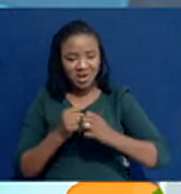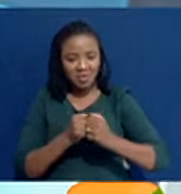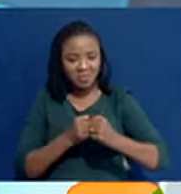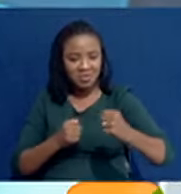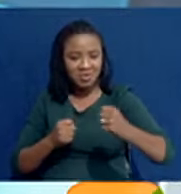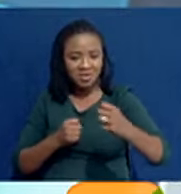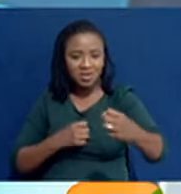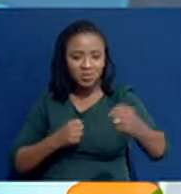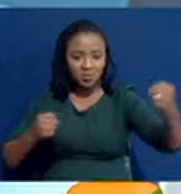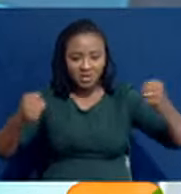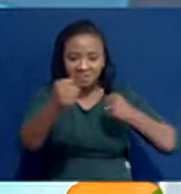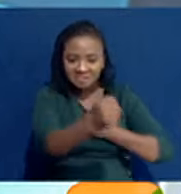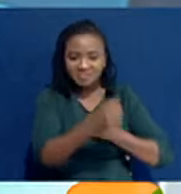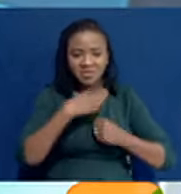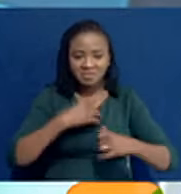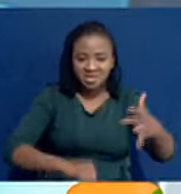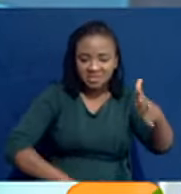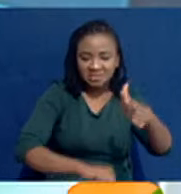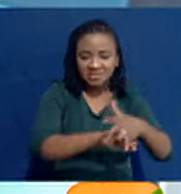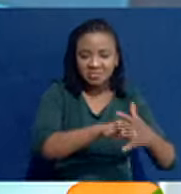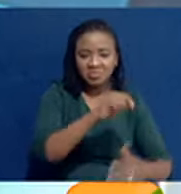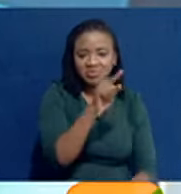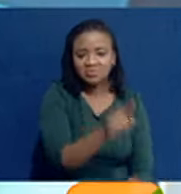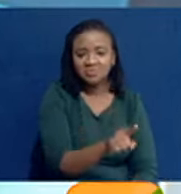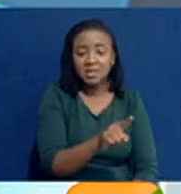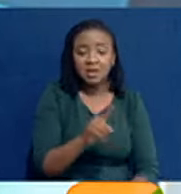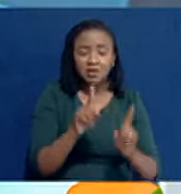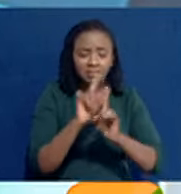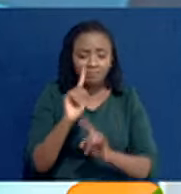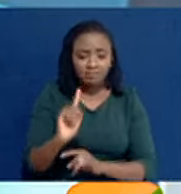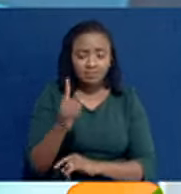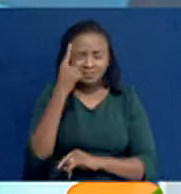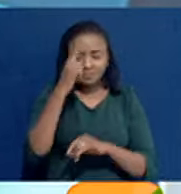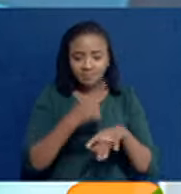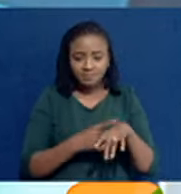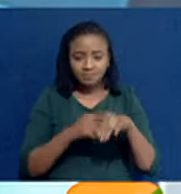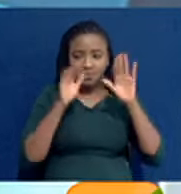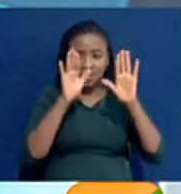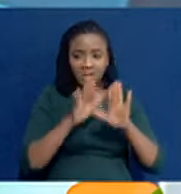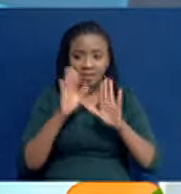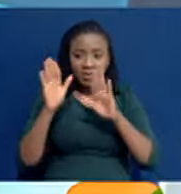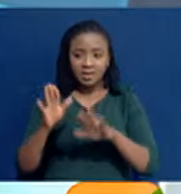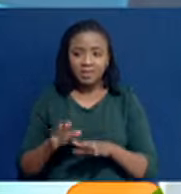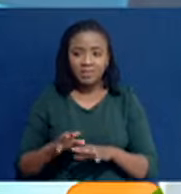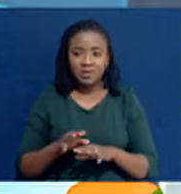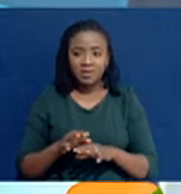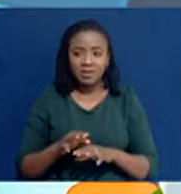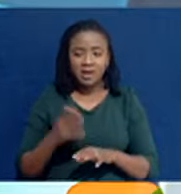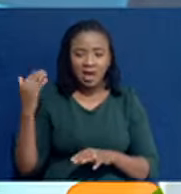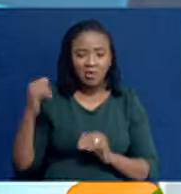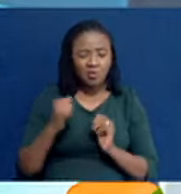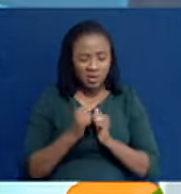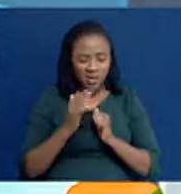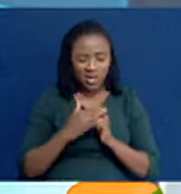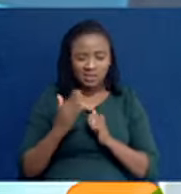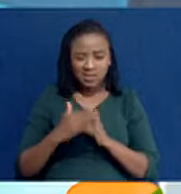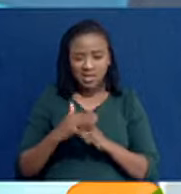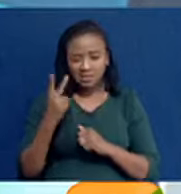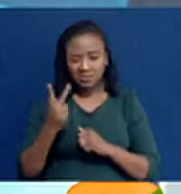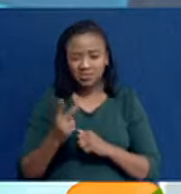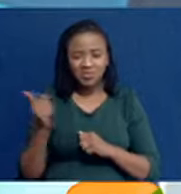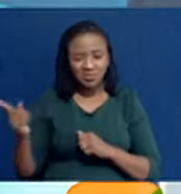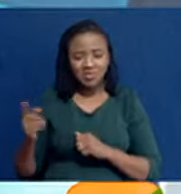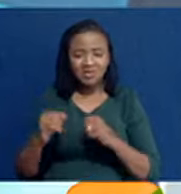now? And my very first campaign in Dagoretti in 92, because you know I did not go